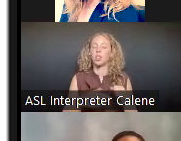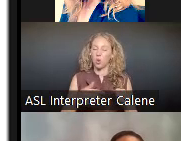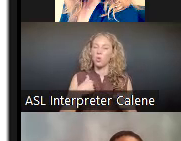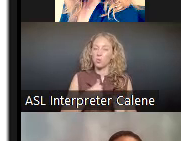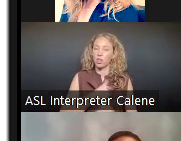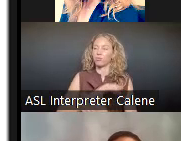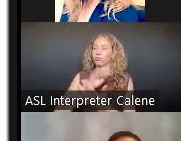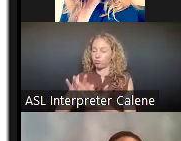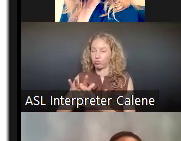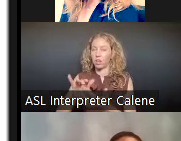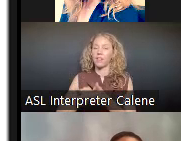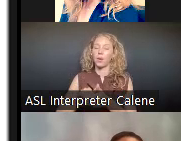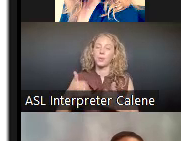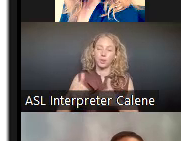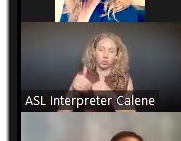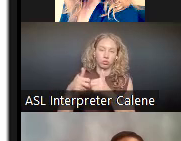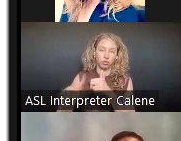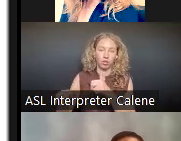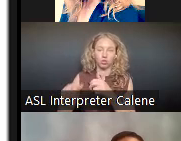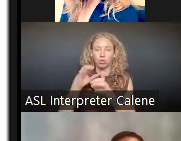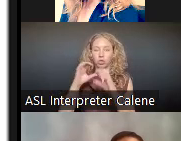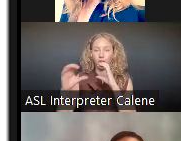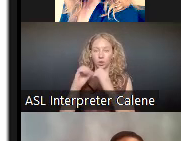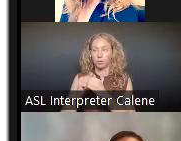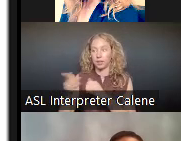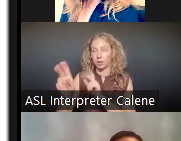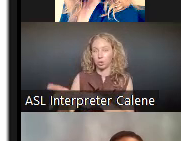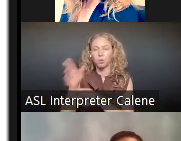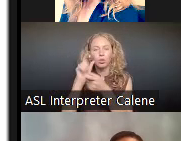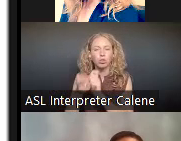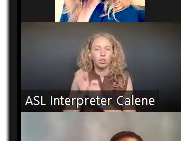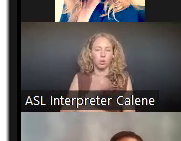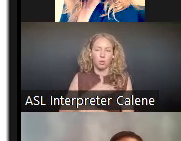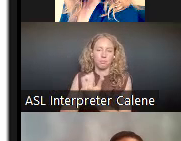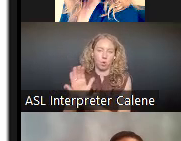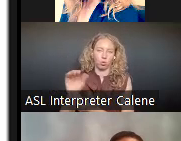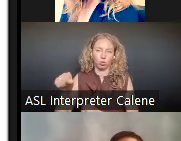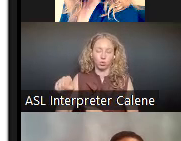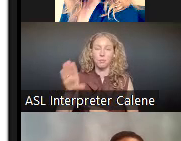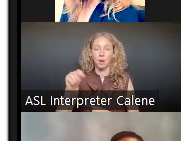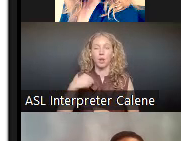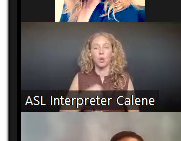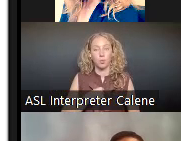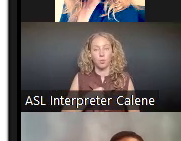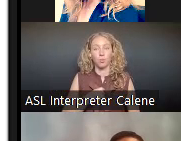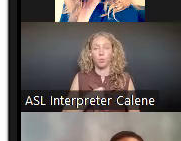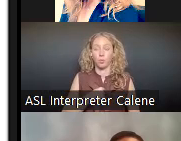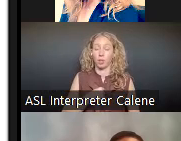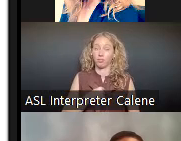kind of change our approach to the conversation completely. But again, we stand by that